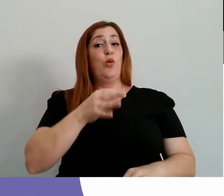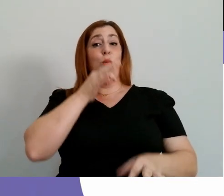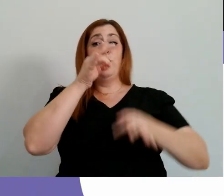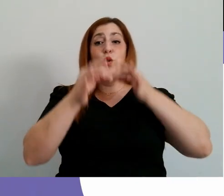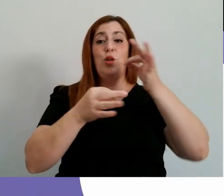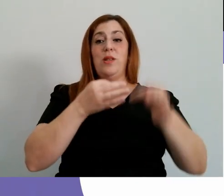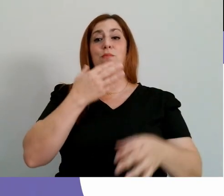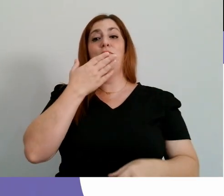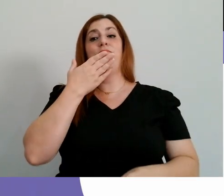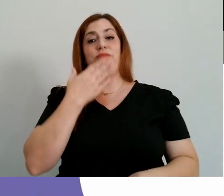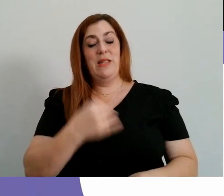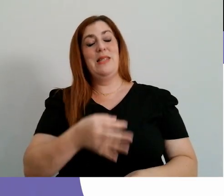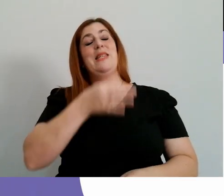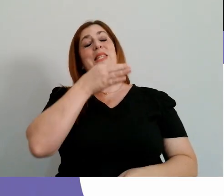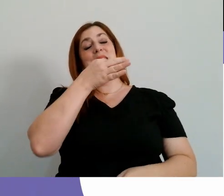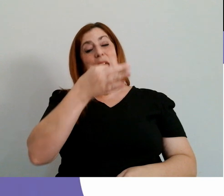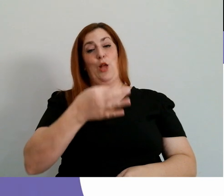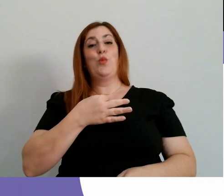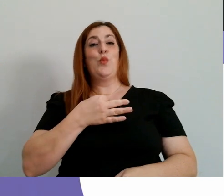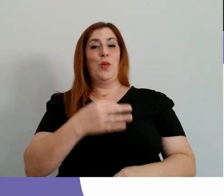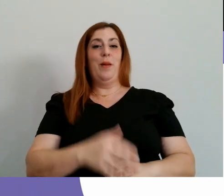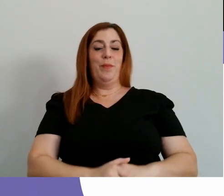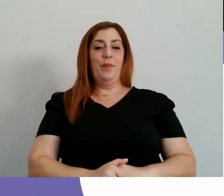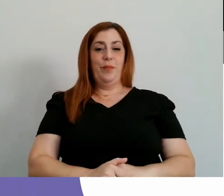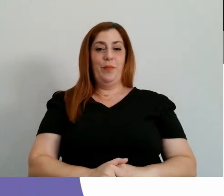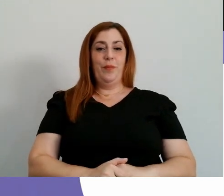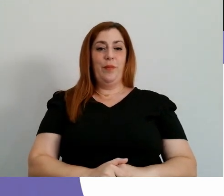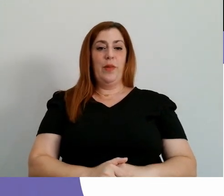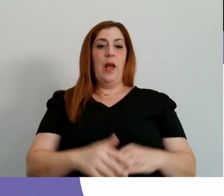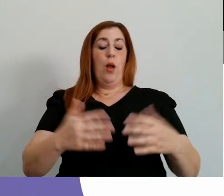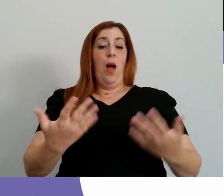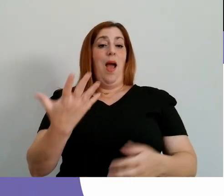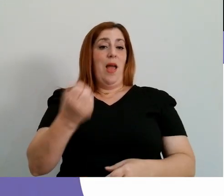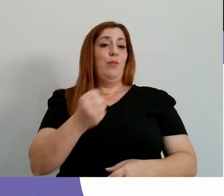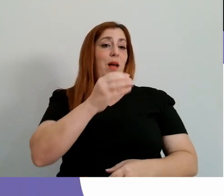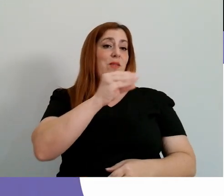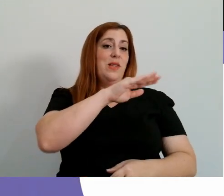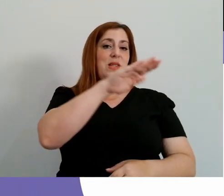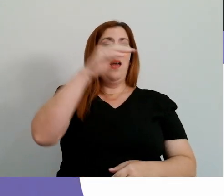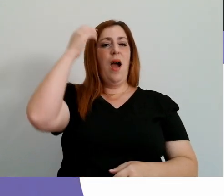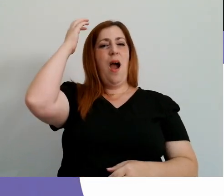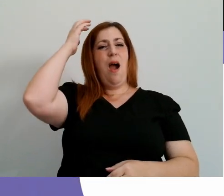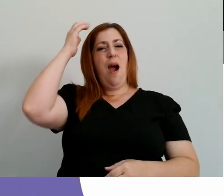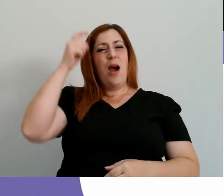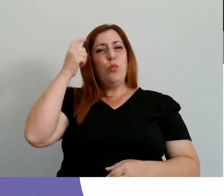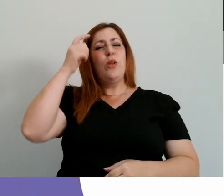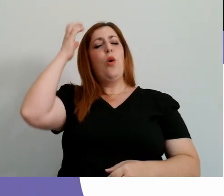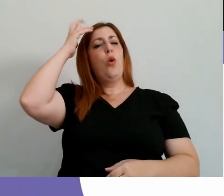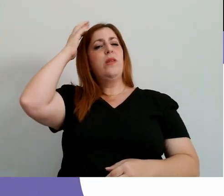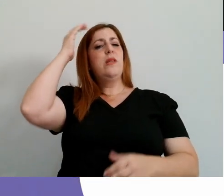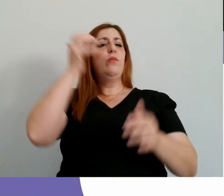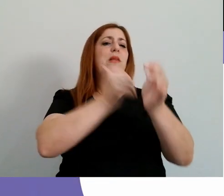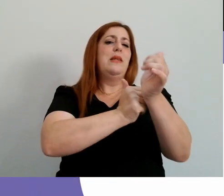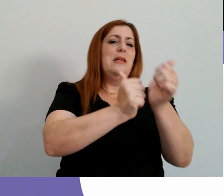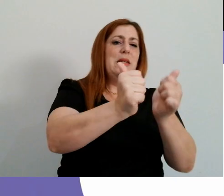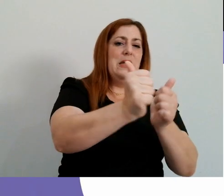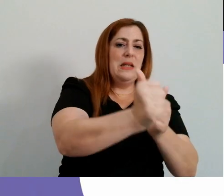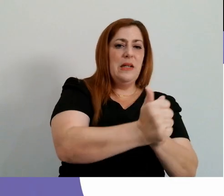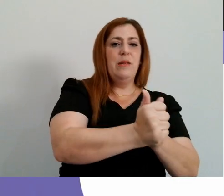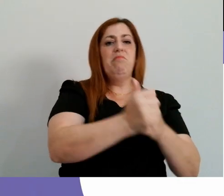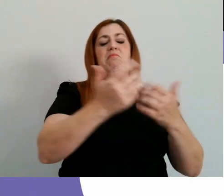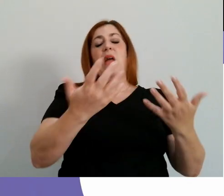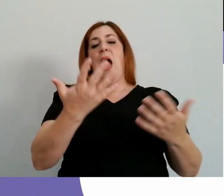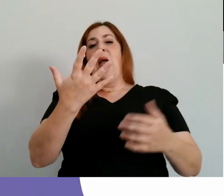any questions, there's no such thing as a stupid question, so please feel free. So some of us think of autism as a disability, some